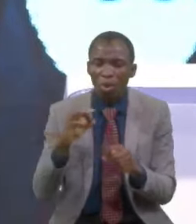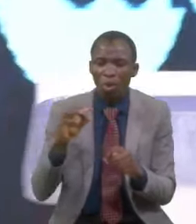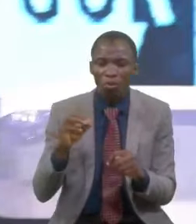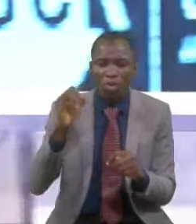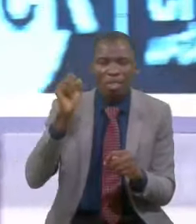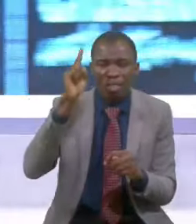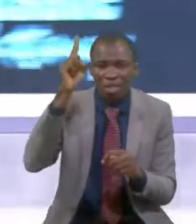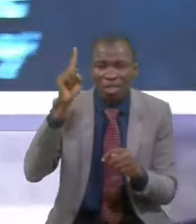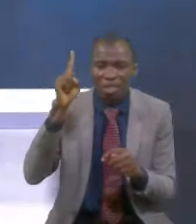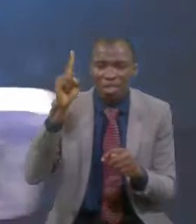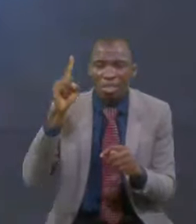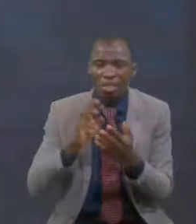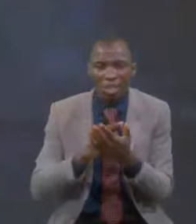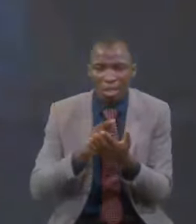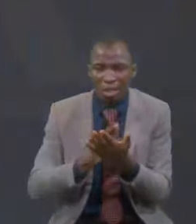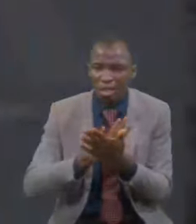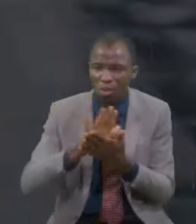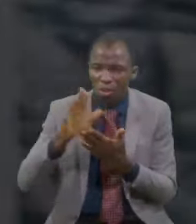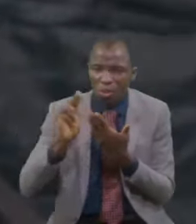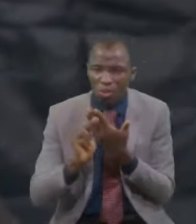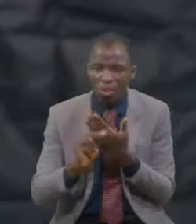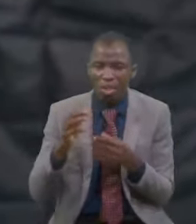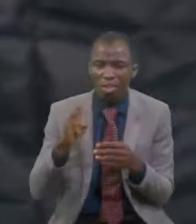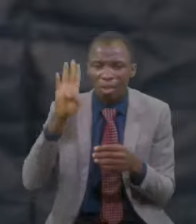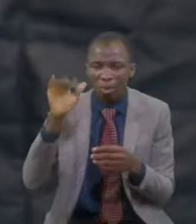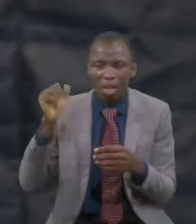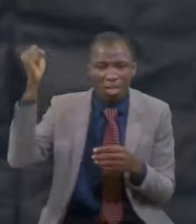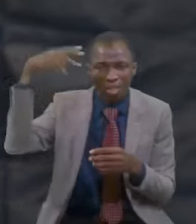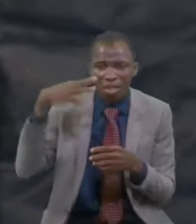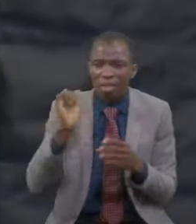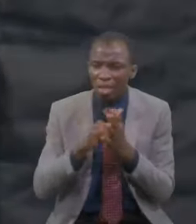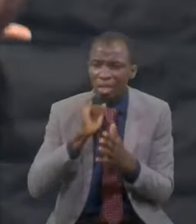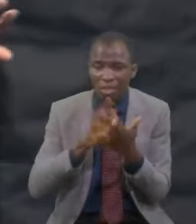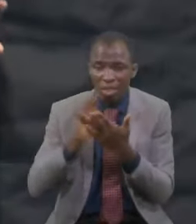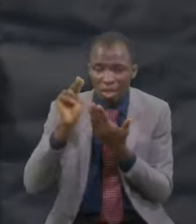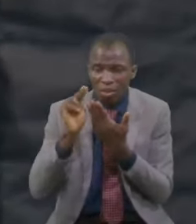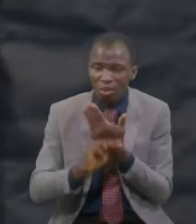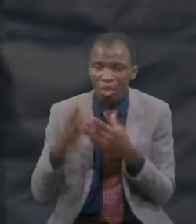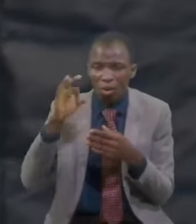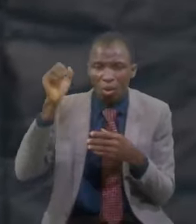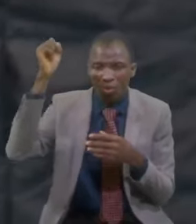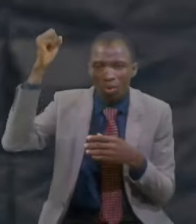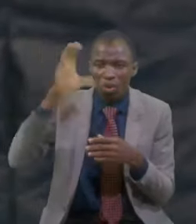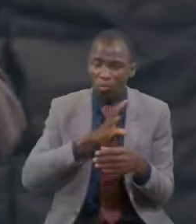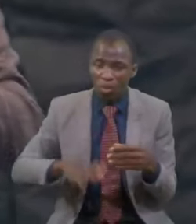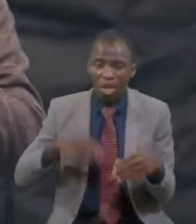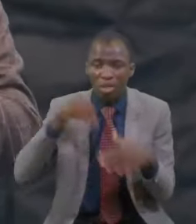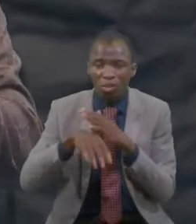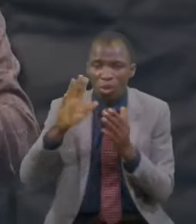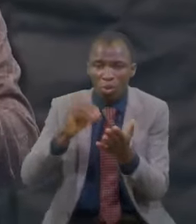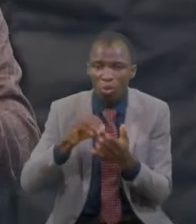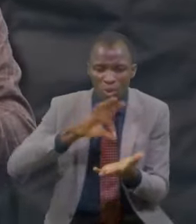righteousness, that is, the righteousness of Christ, into your own account. He